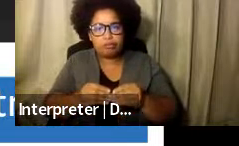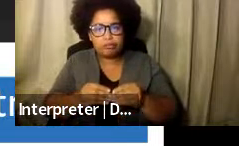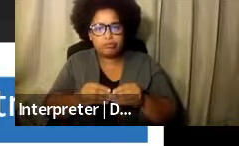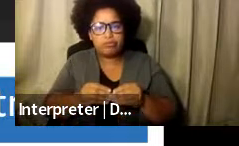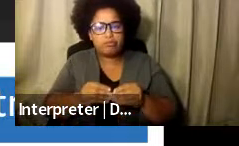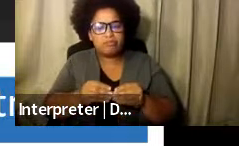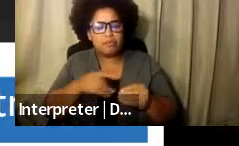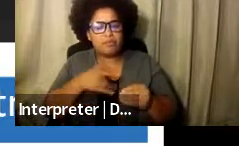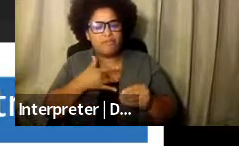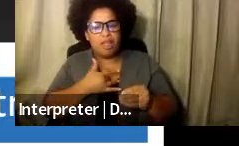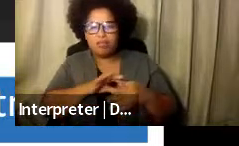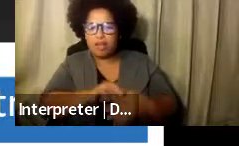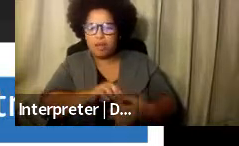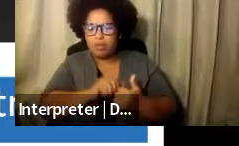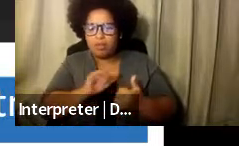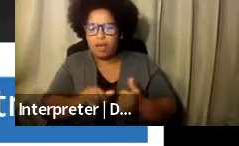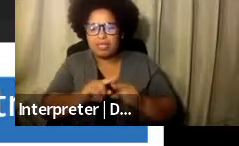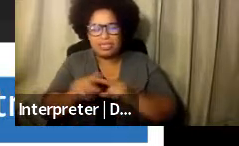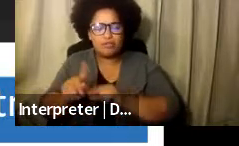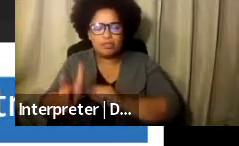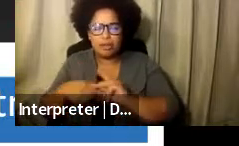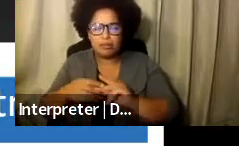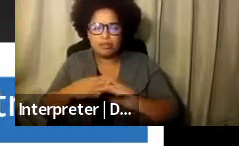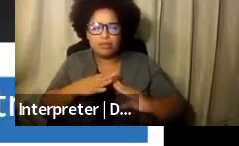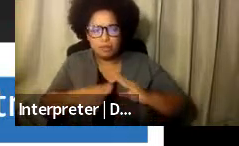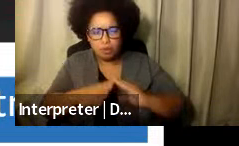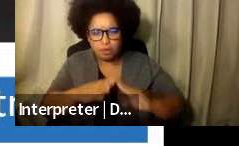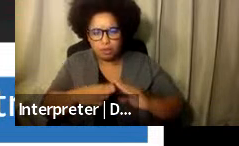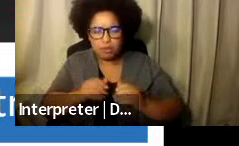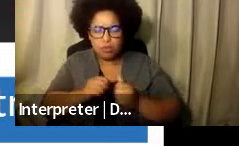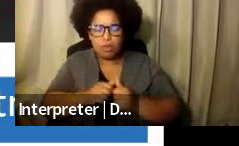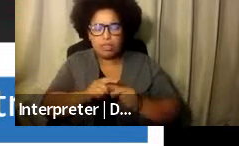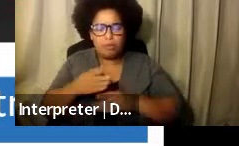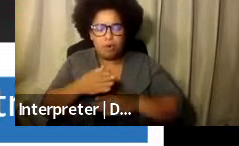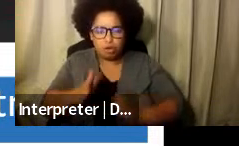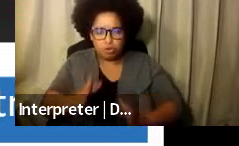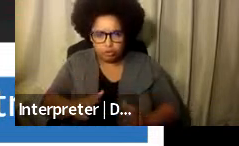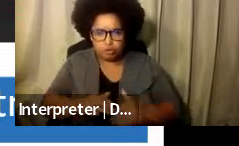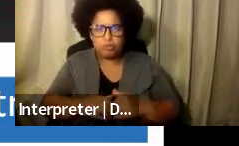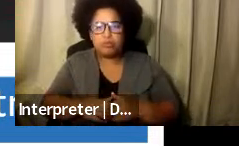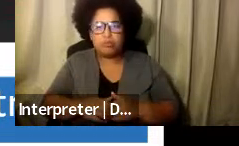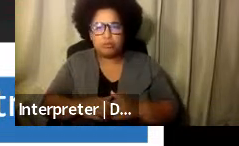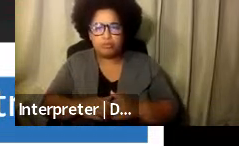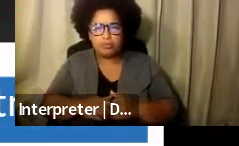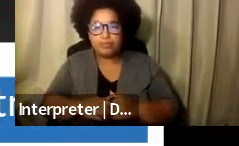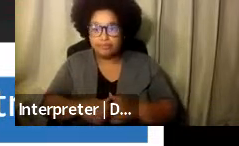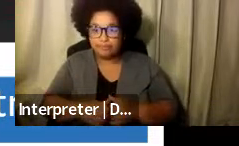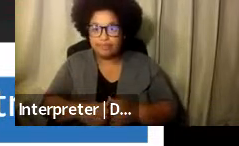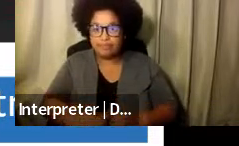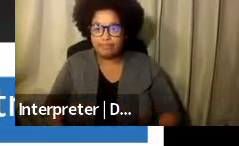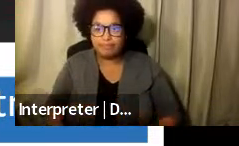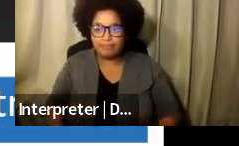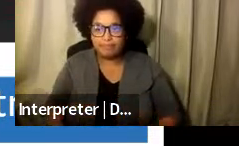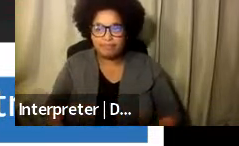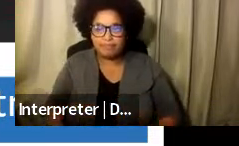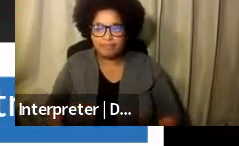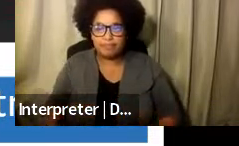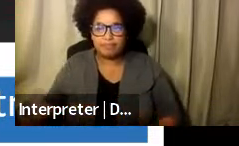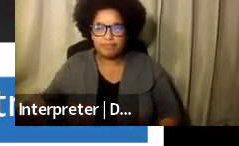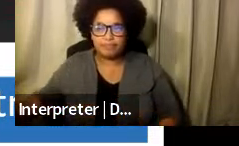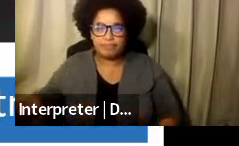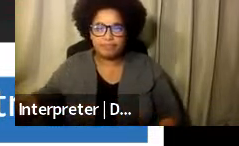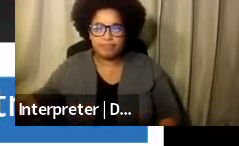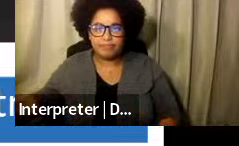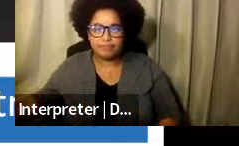different communities with some of the coalition partners? And then they worked on reshaping those so that you'd have the same message, but it could